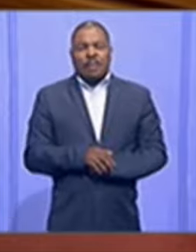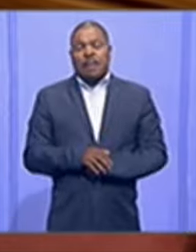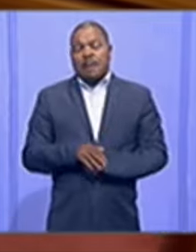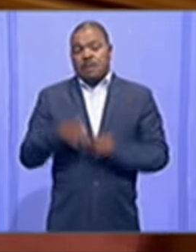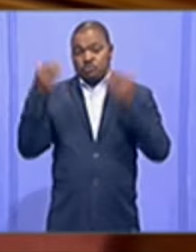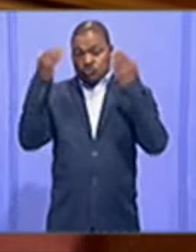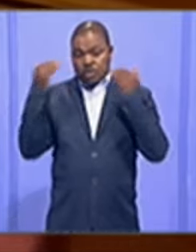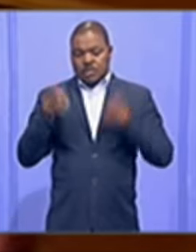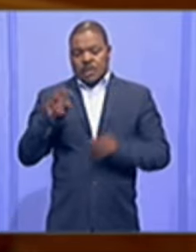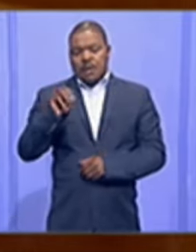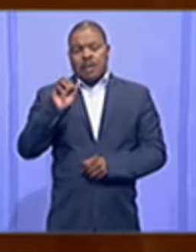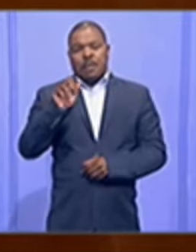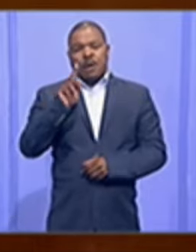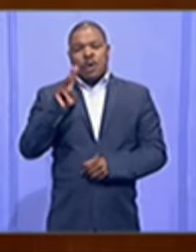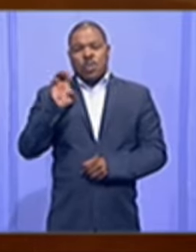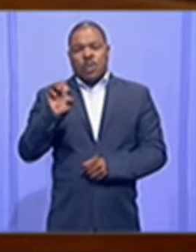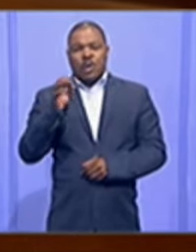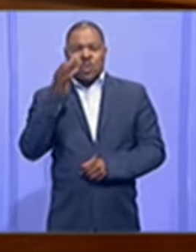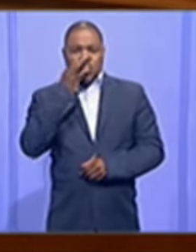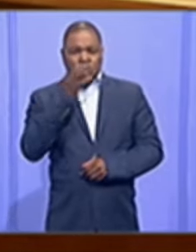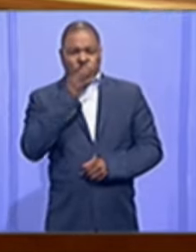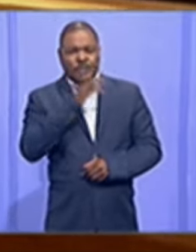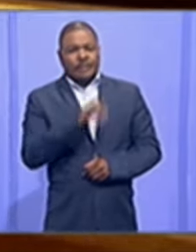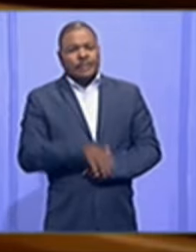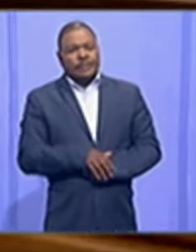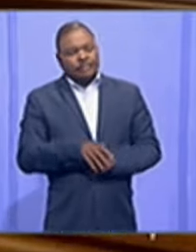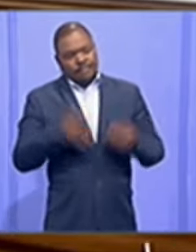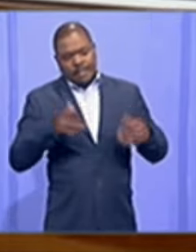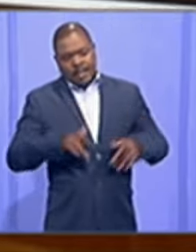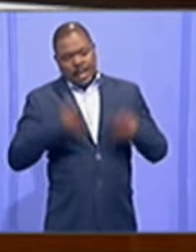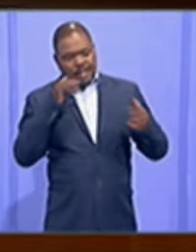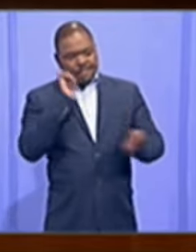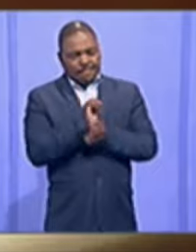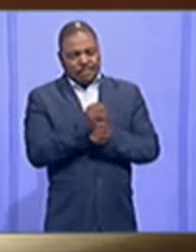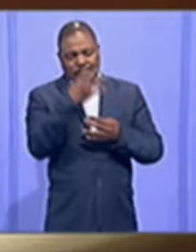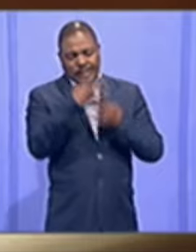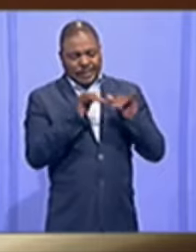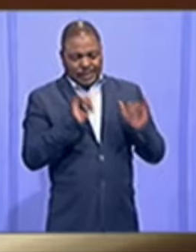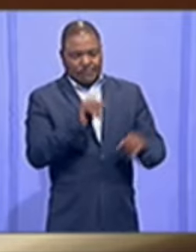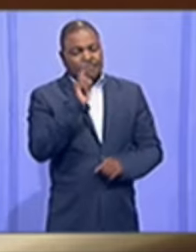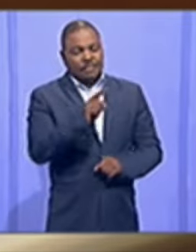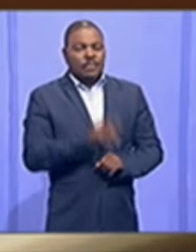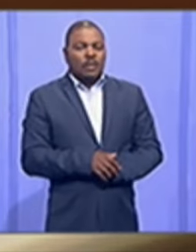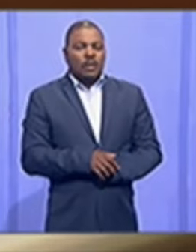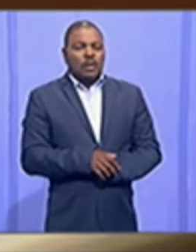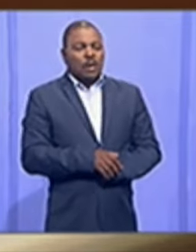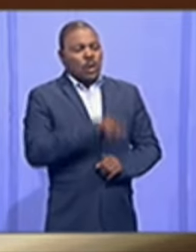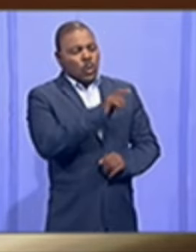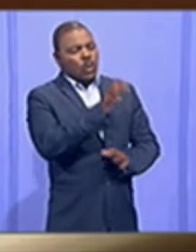bona bokaone e le go se tlhokomologe dikatlholo tsa bophelo ka moka ka kgolegong. Mitigating factors